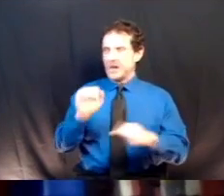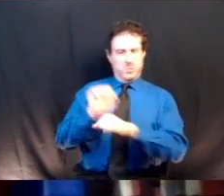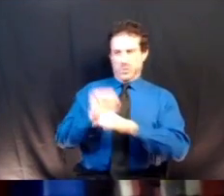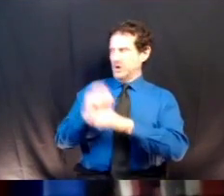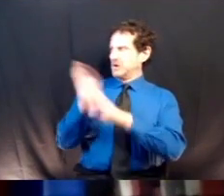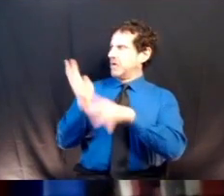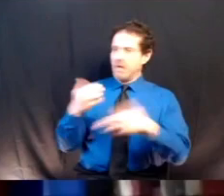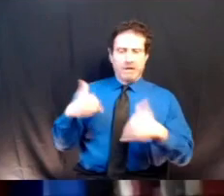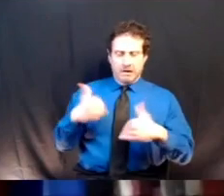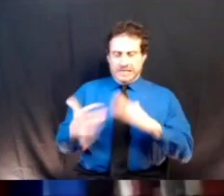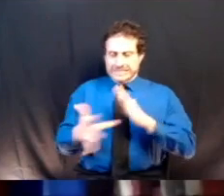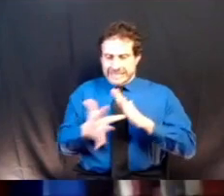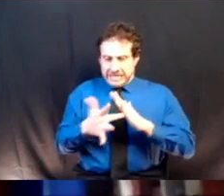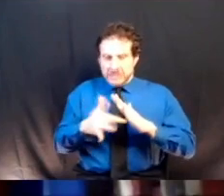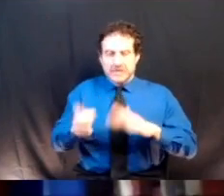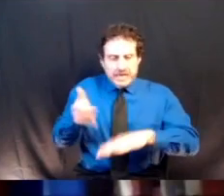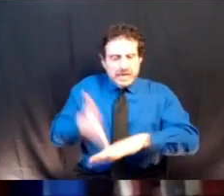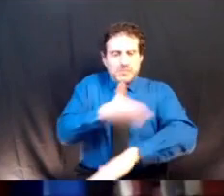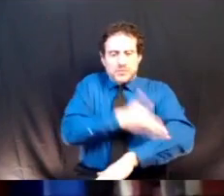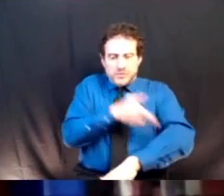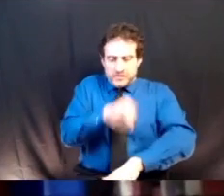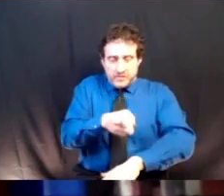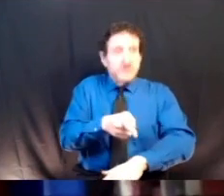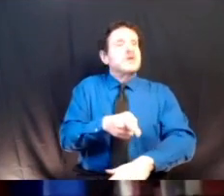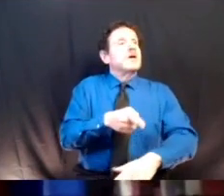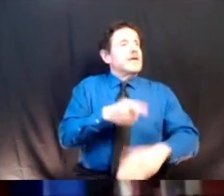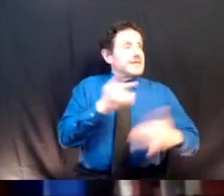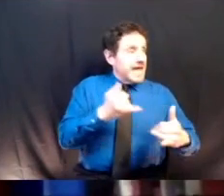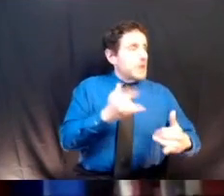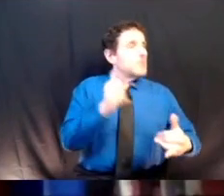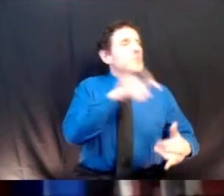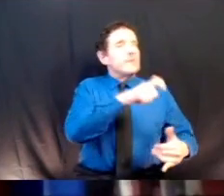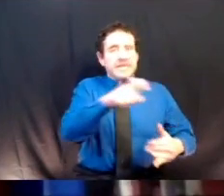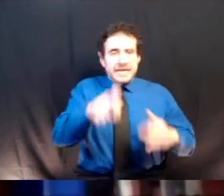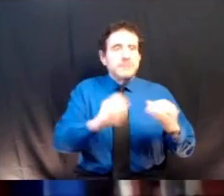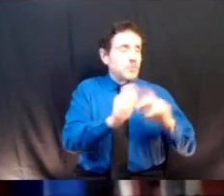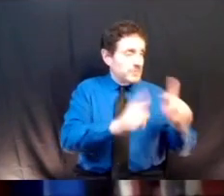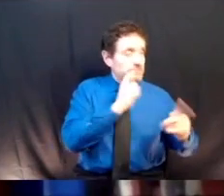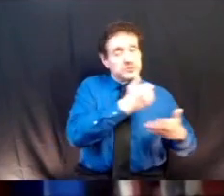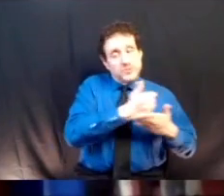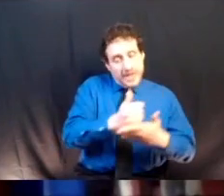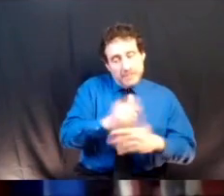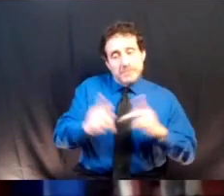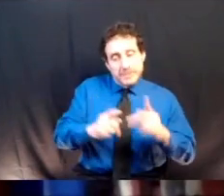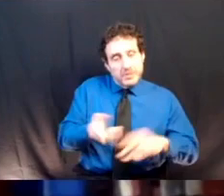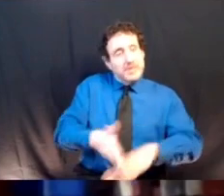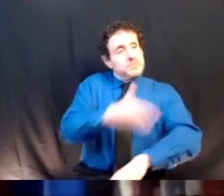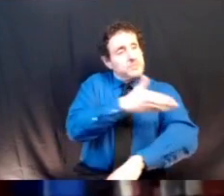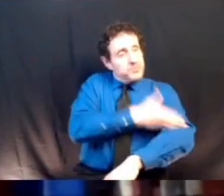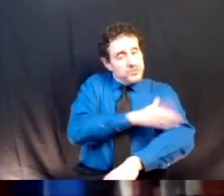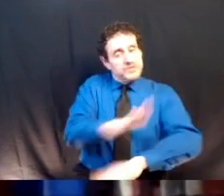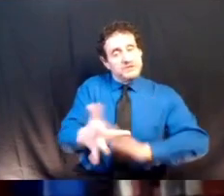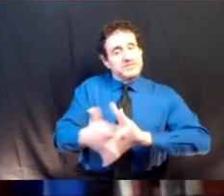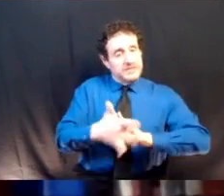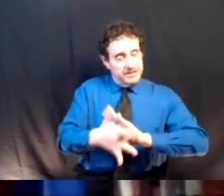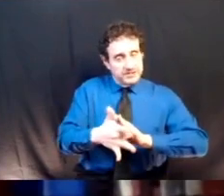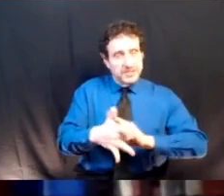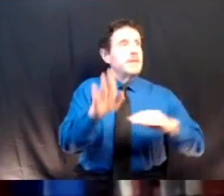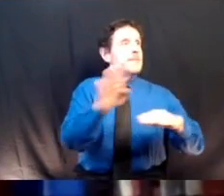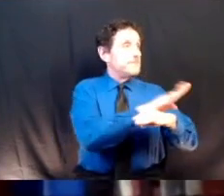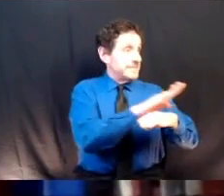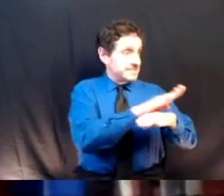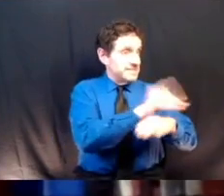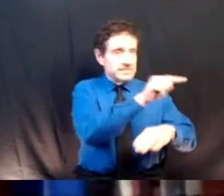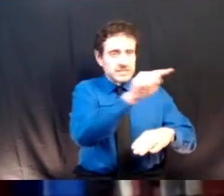technical needs individually, and more importantly, businesses that need that, those services that someone